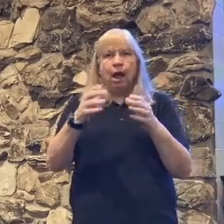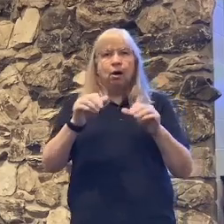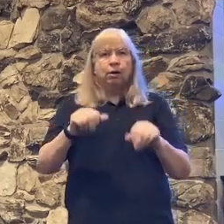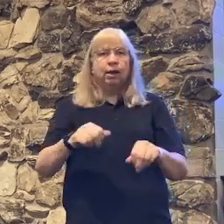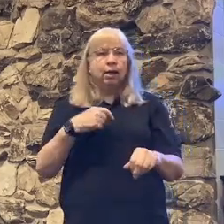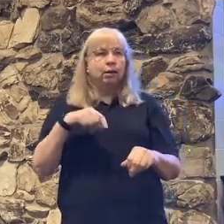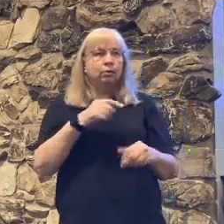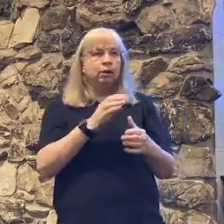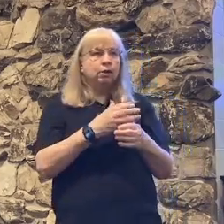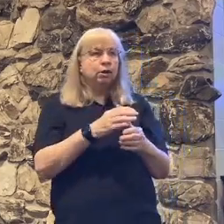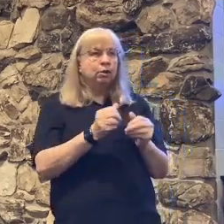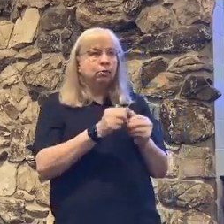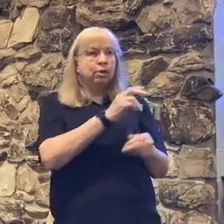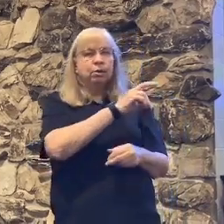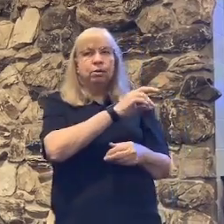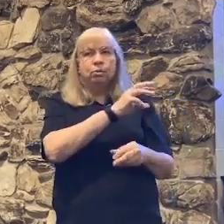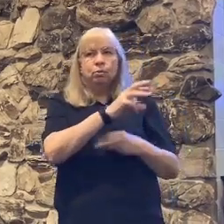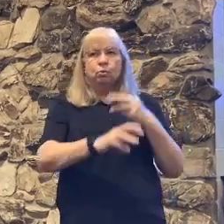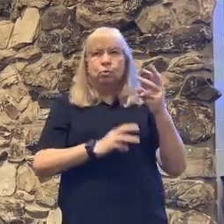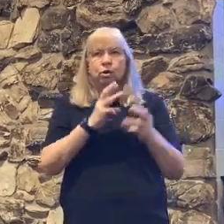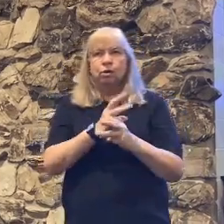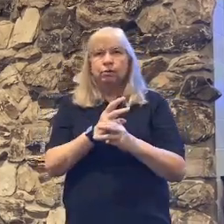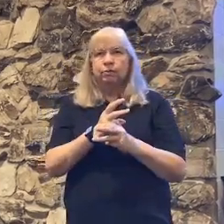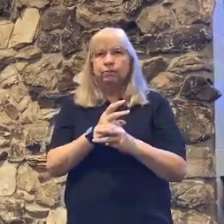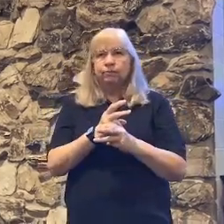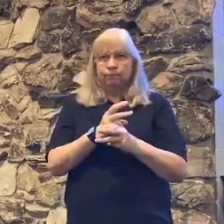world? Food for thought.